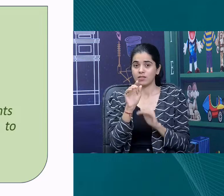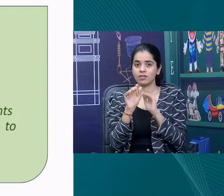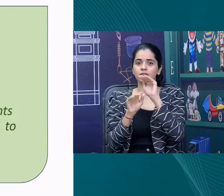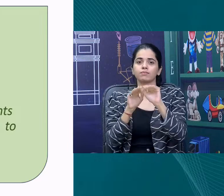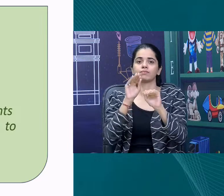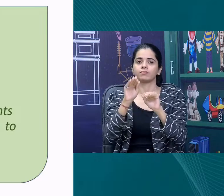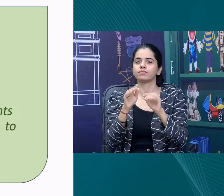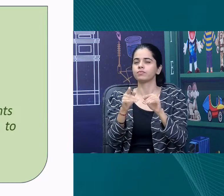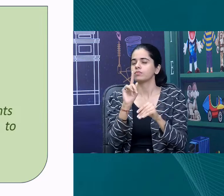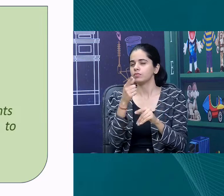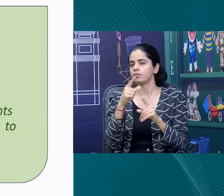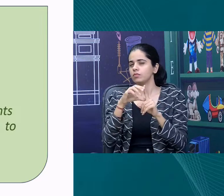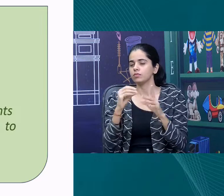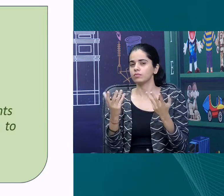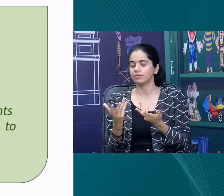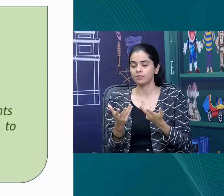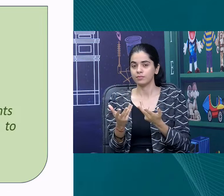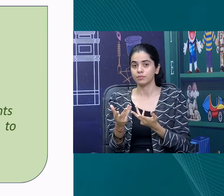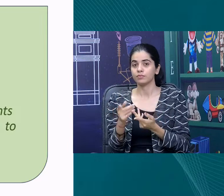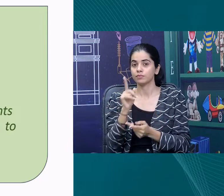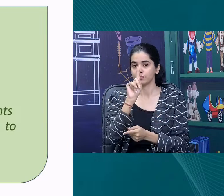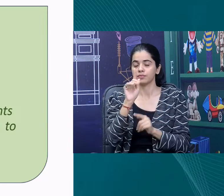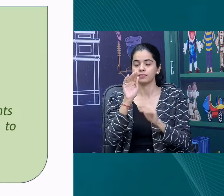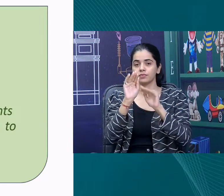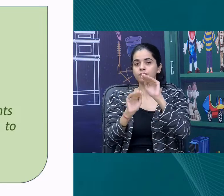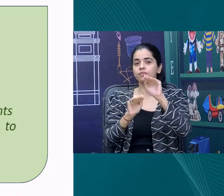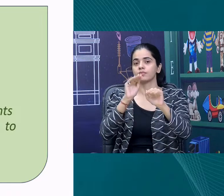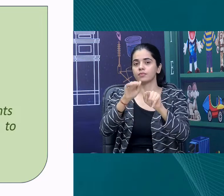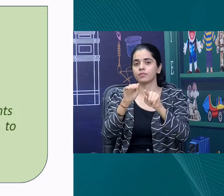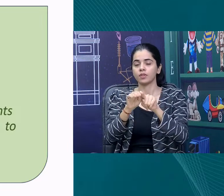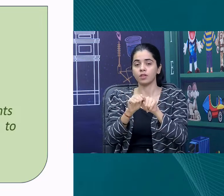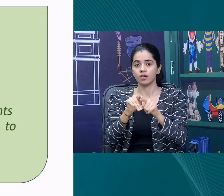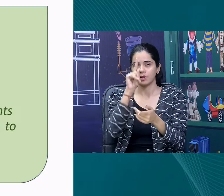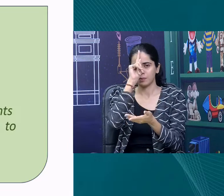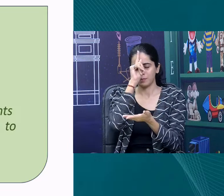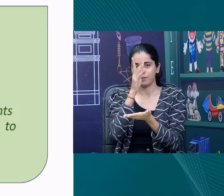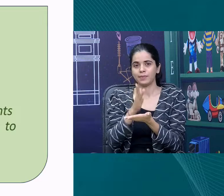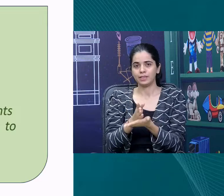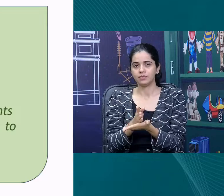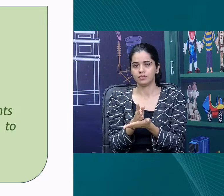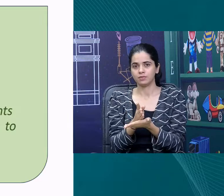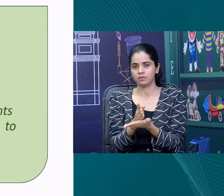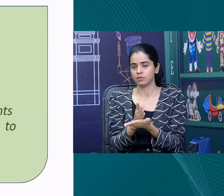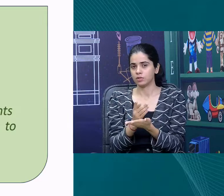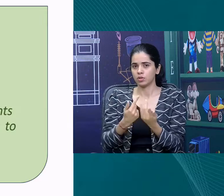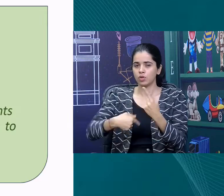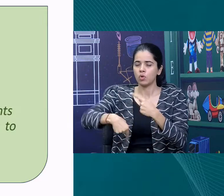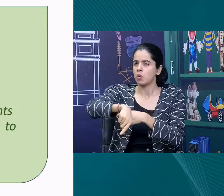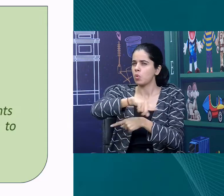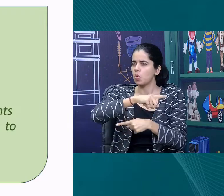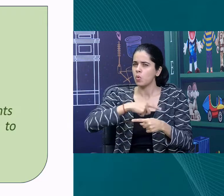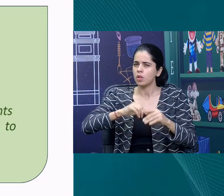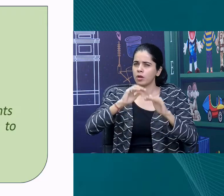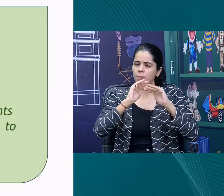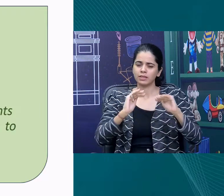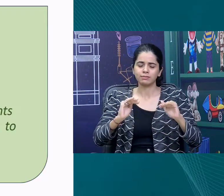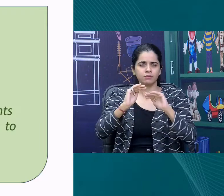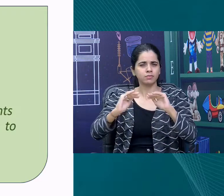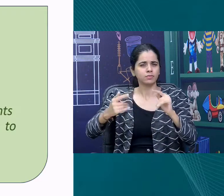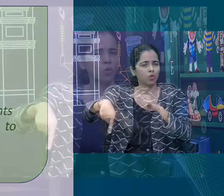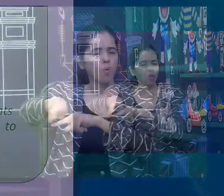they do? I would say the first step is the belief with strong conviction that every child can